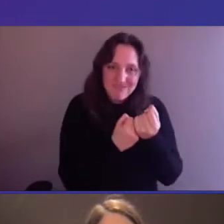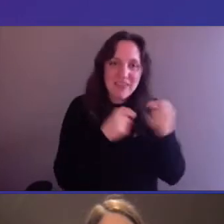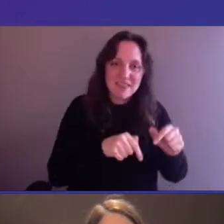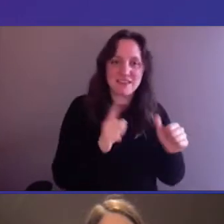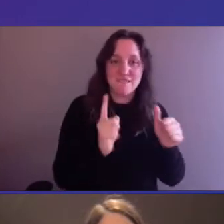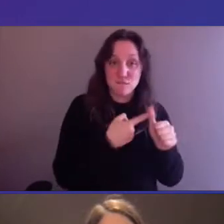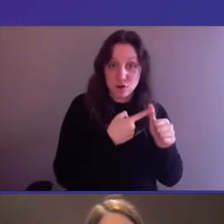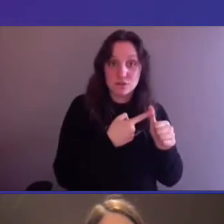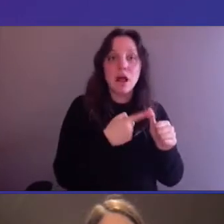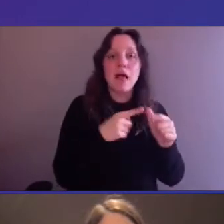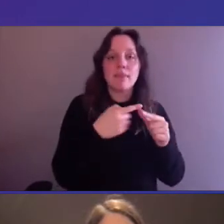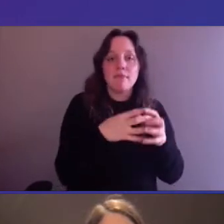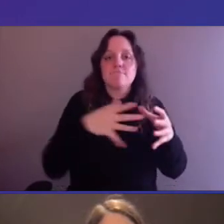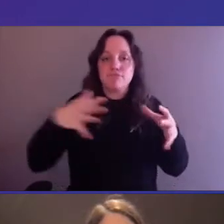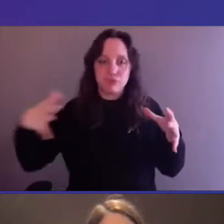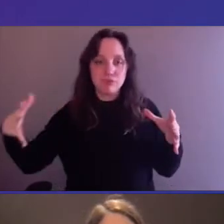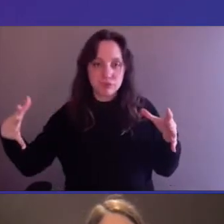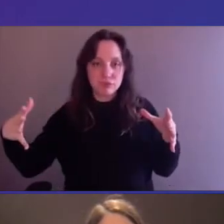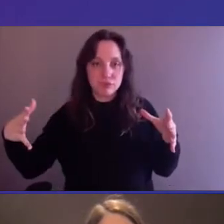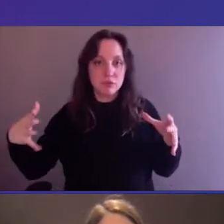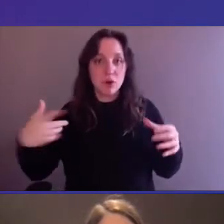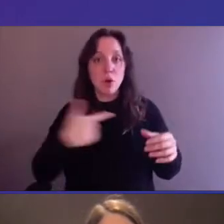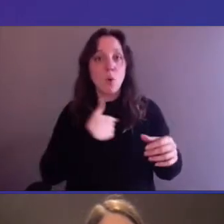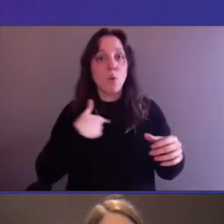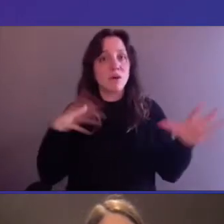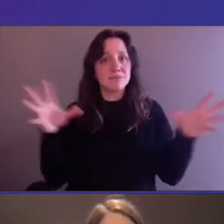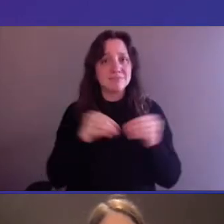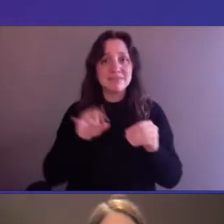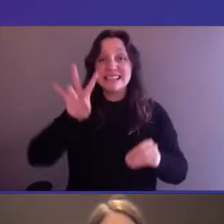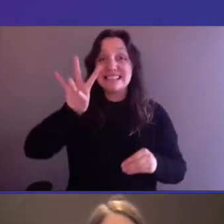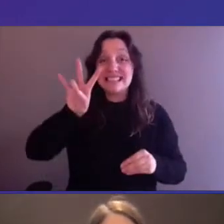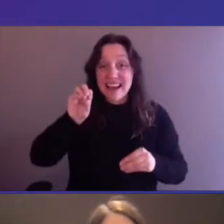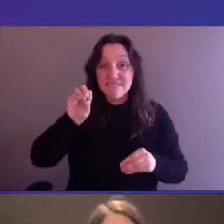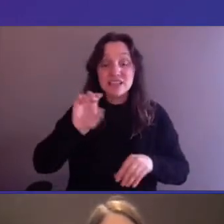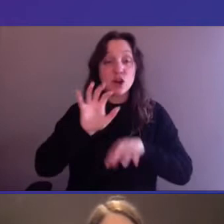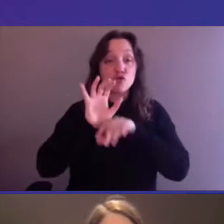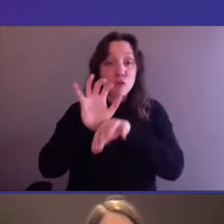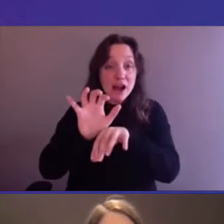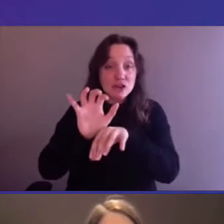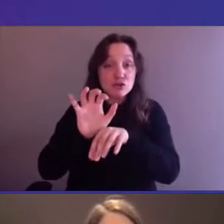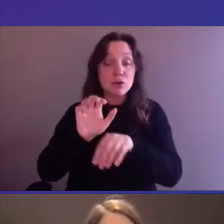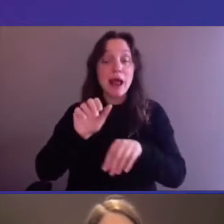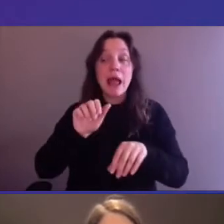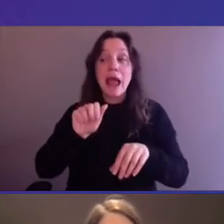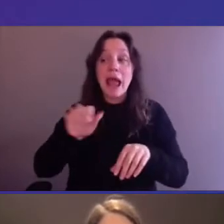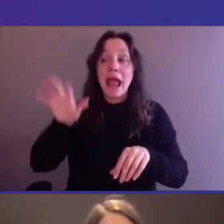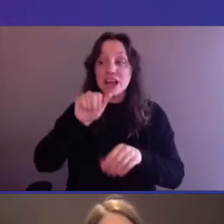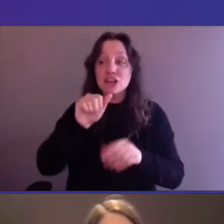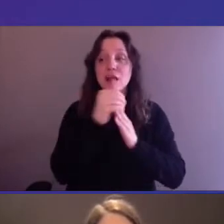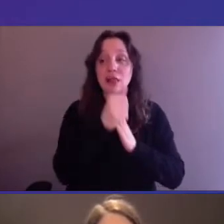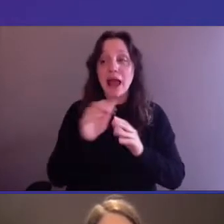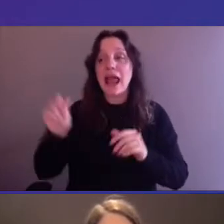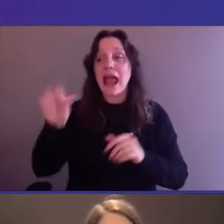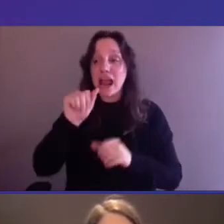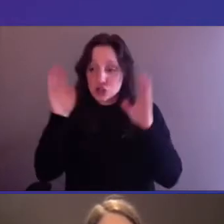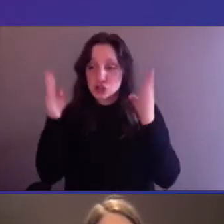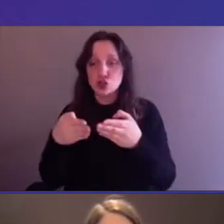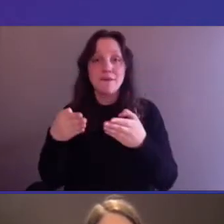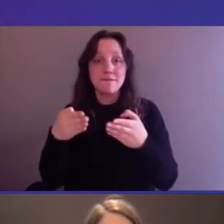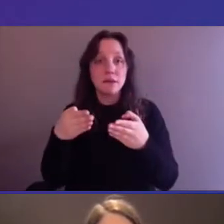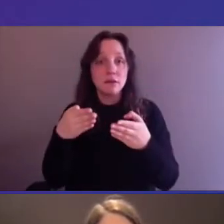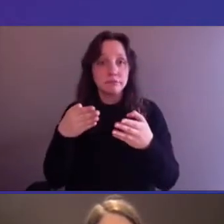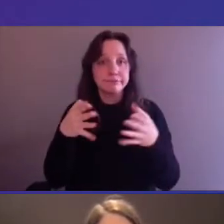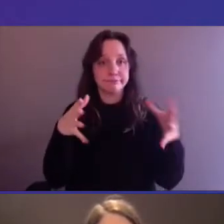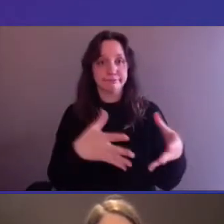convening organization of 70 grassroots Asian-led, Asian-serving nonprofits. But that's not to say that while we